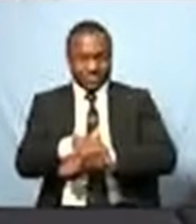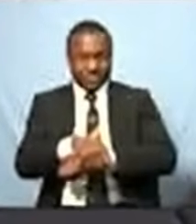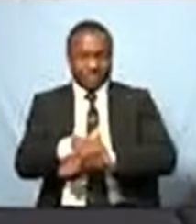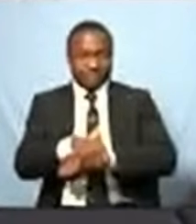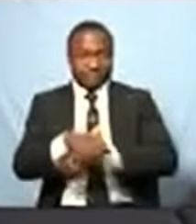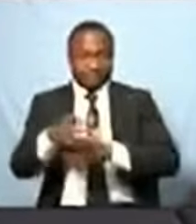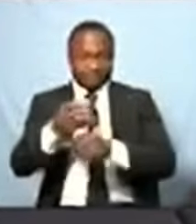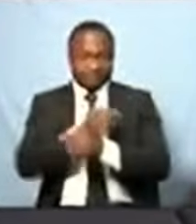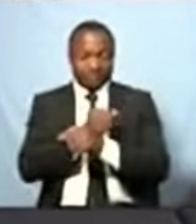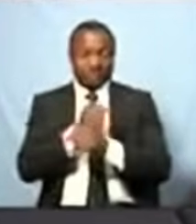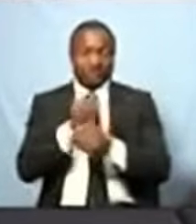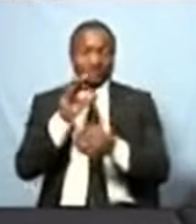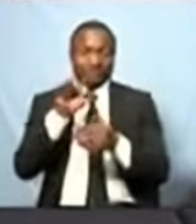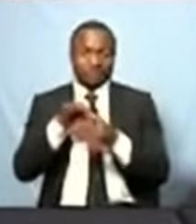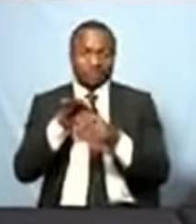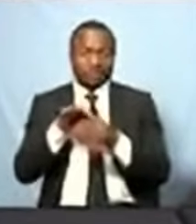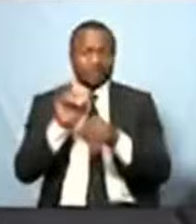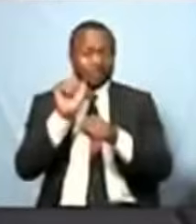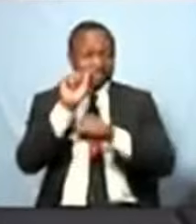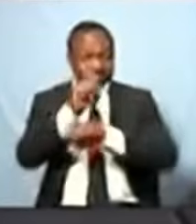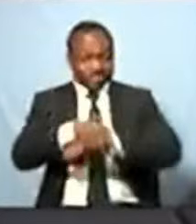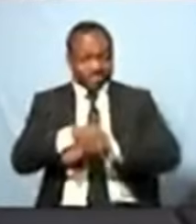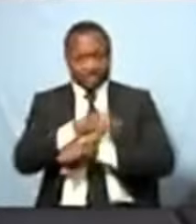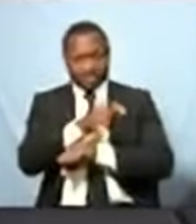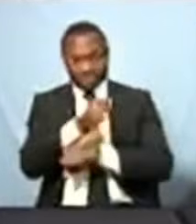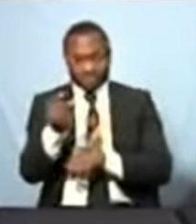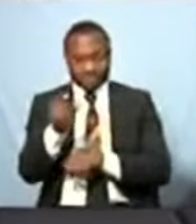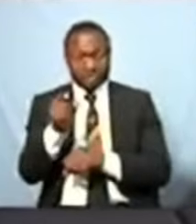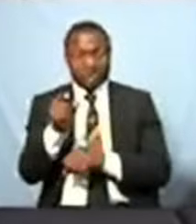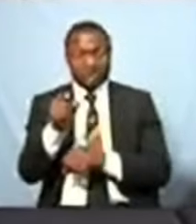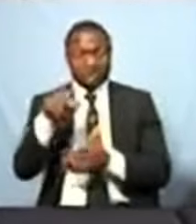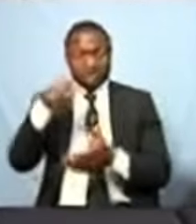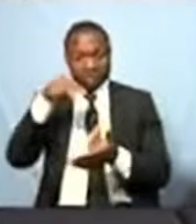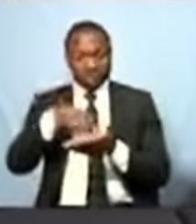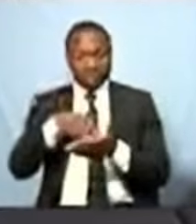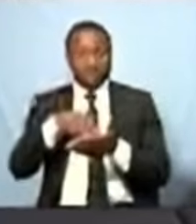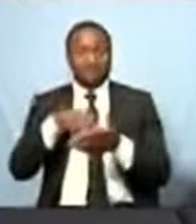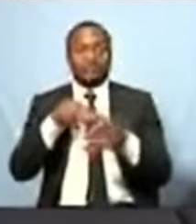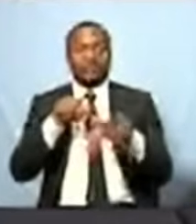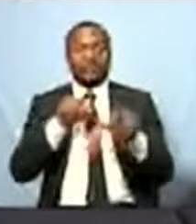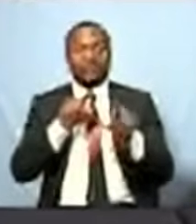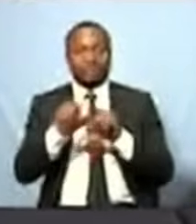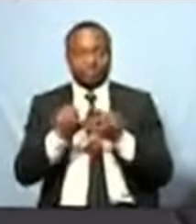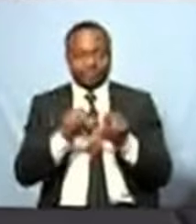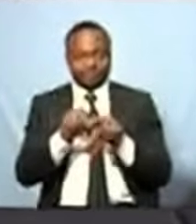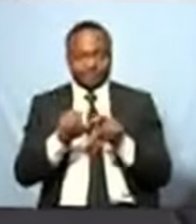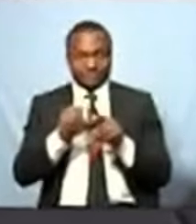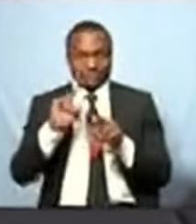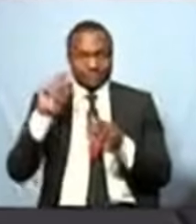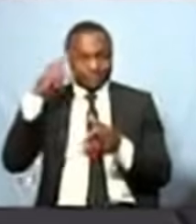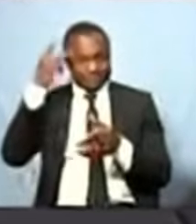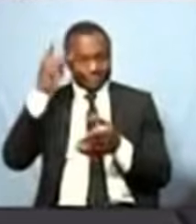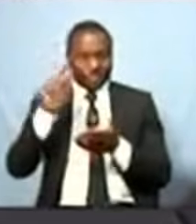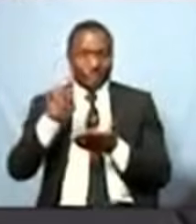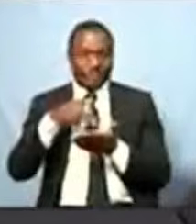won the elections. They beat those that were adopted by political parties.